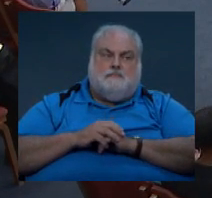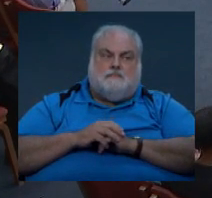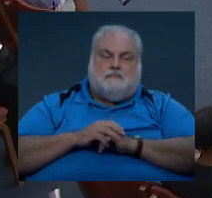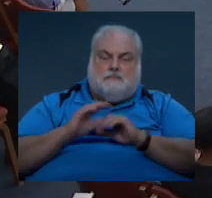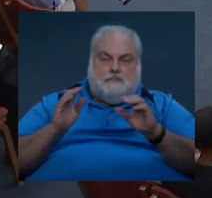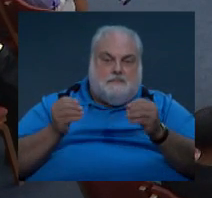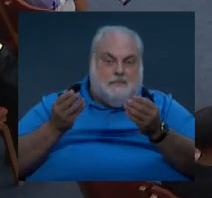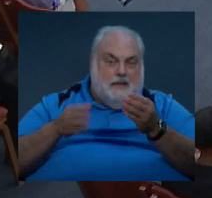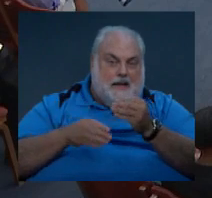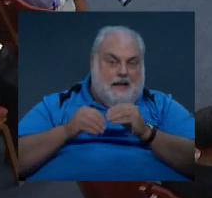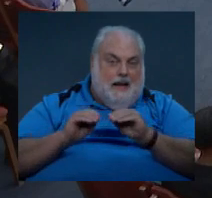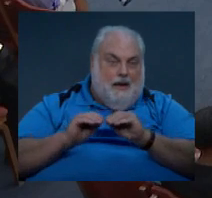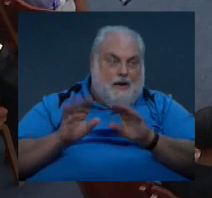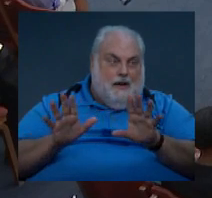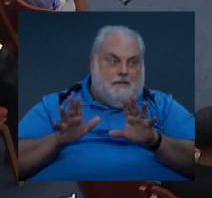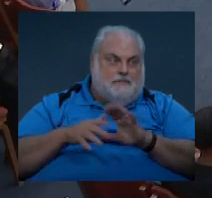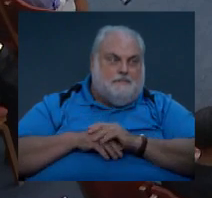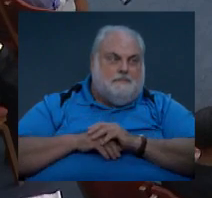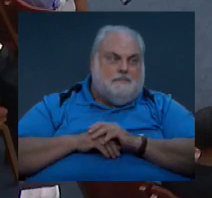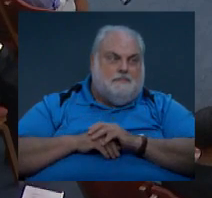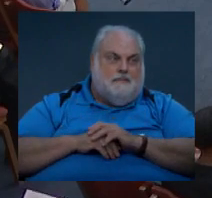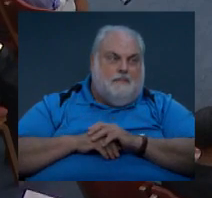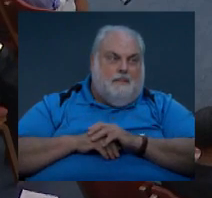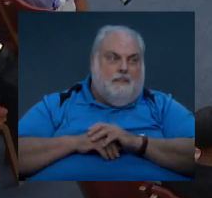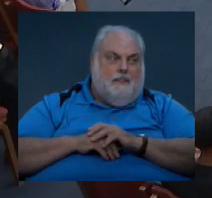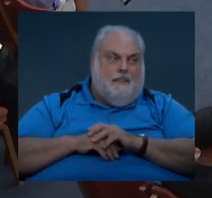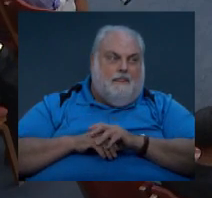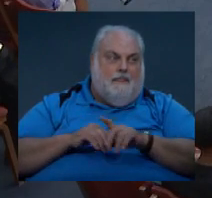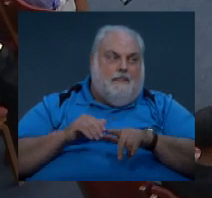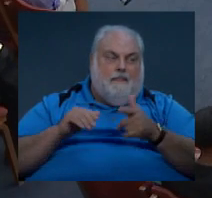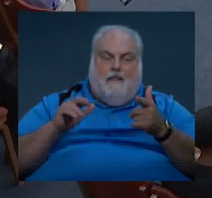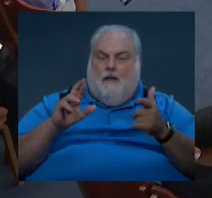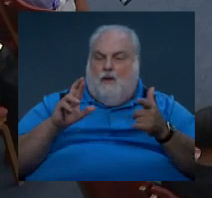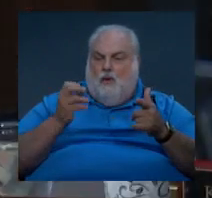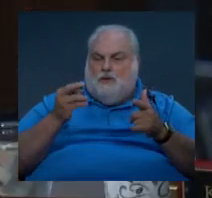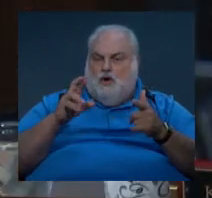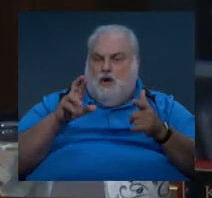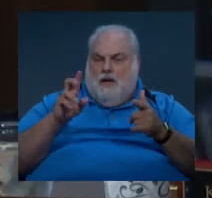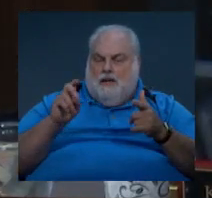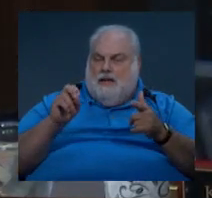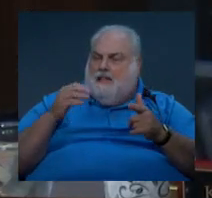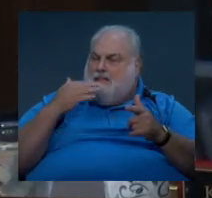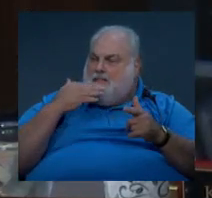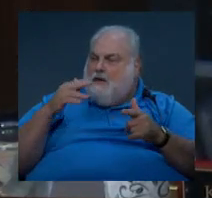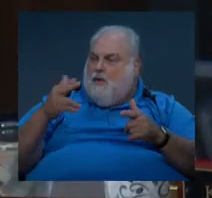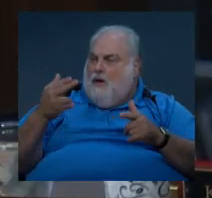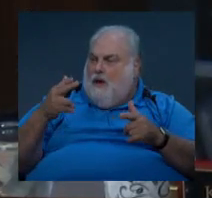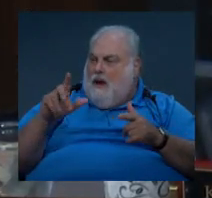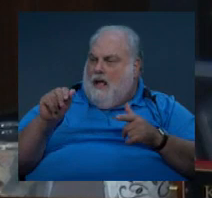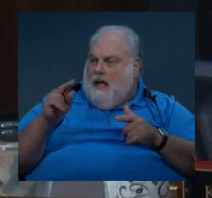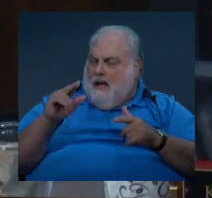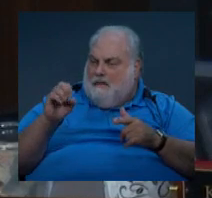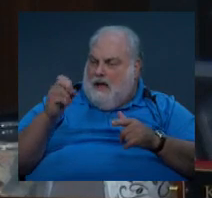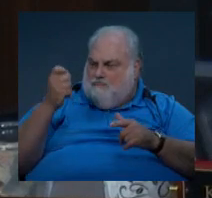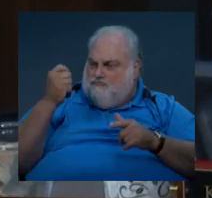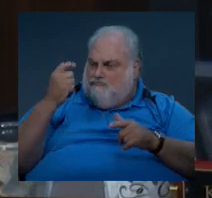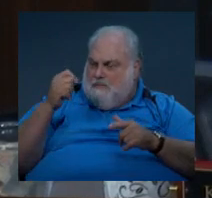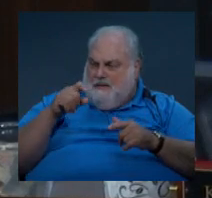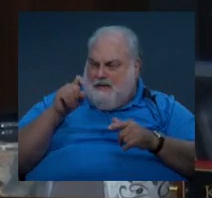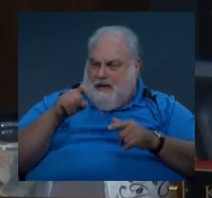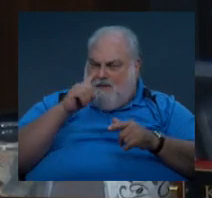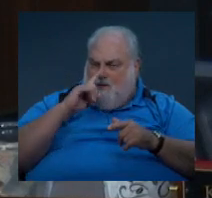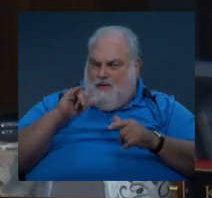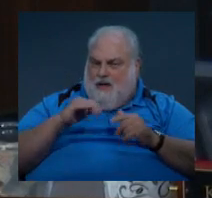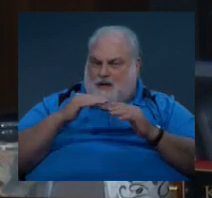more clarity to what we're doing. Director Richardson? Yes, thank you, Lance, for that explanation, and I certainly understand the need for that kind